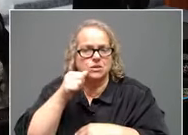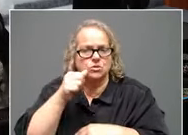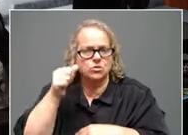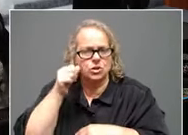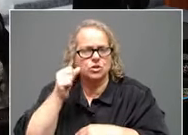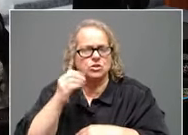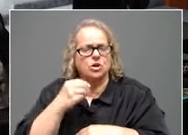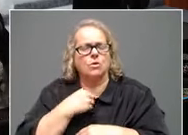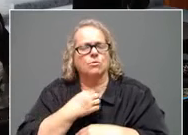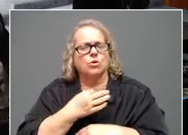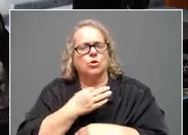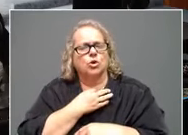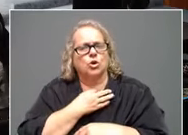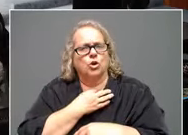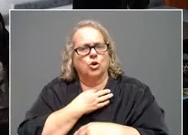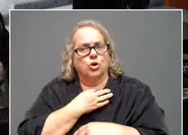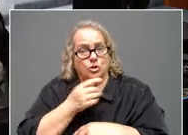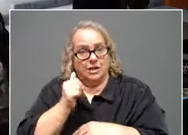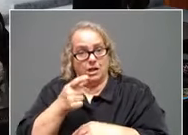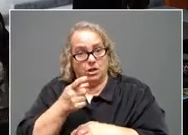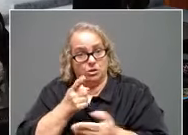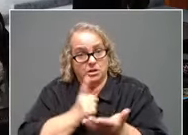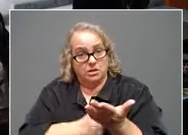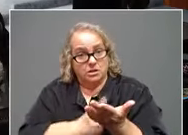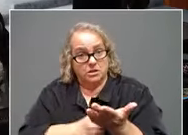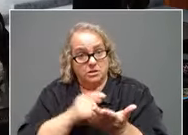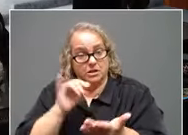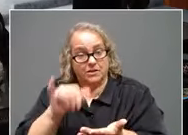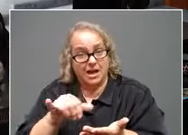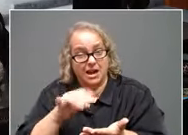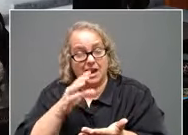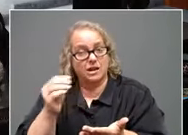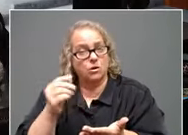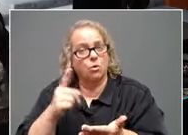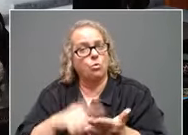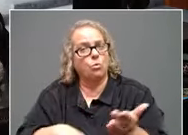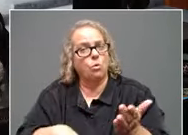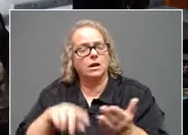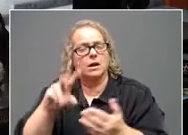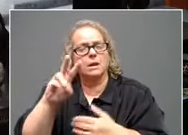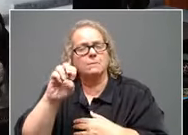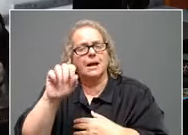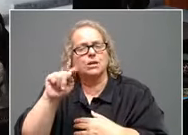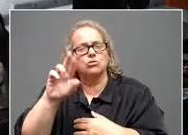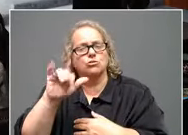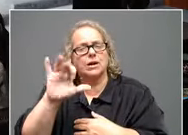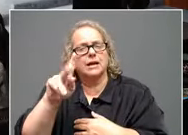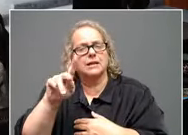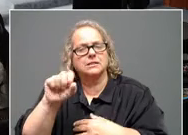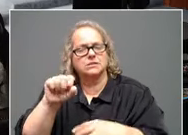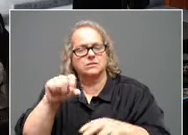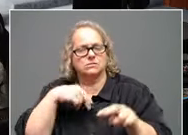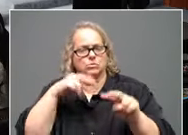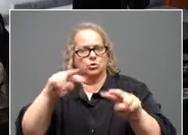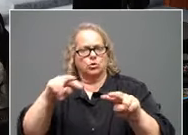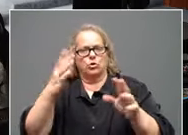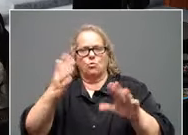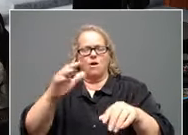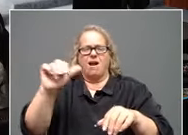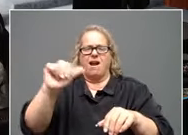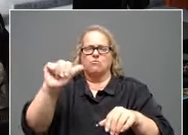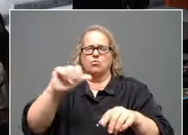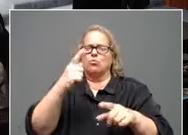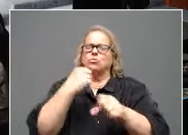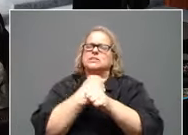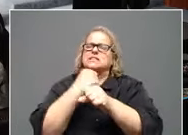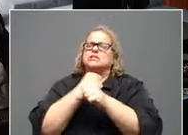curious, you can speak to that, and what metrics do we need to be looking at to establish